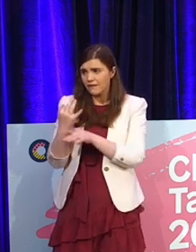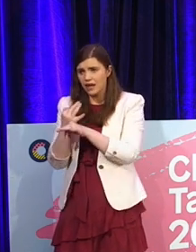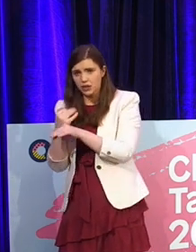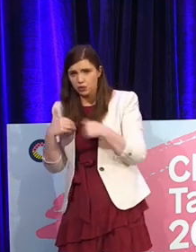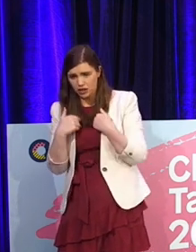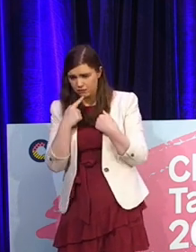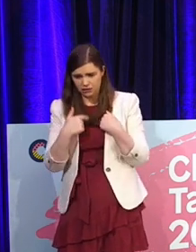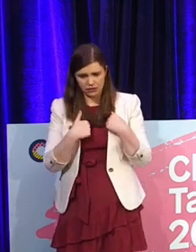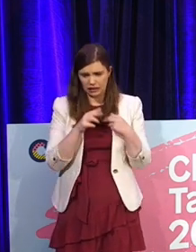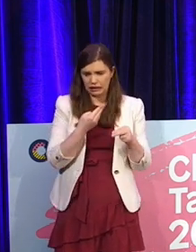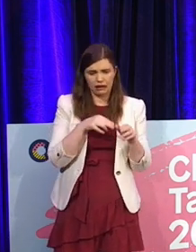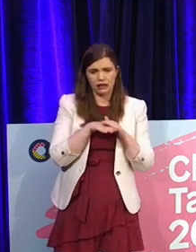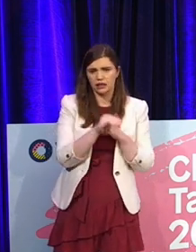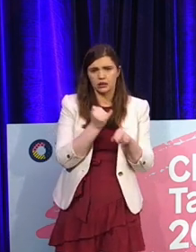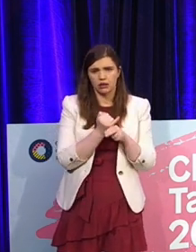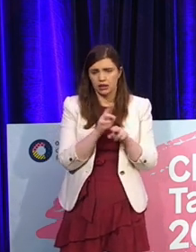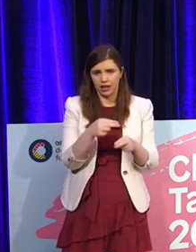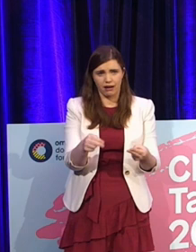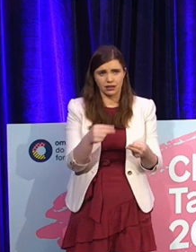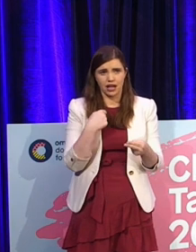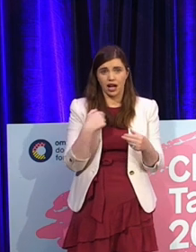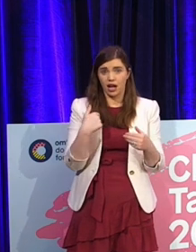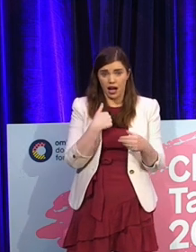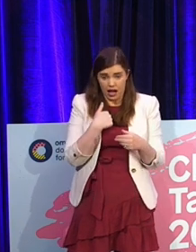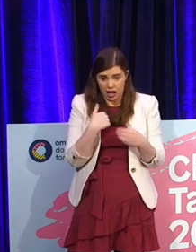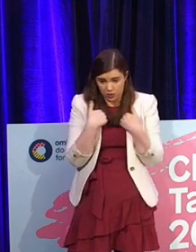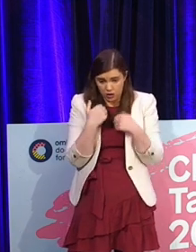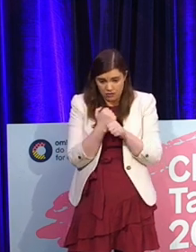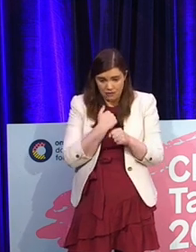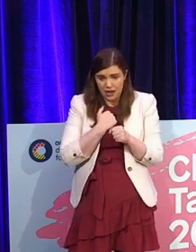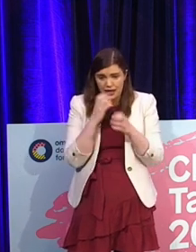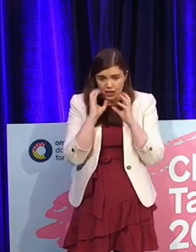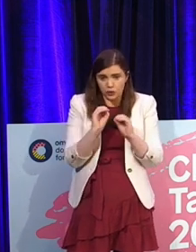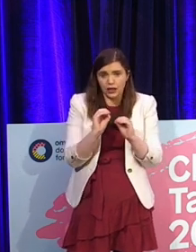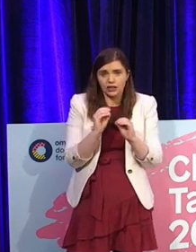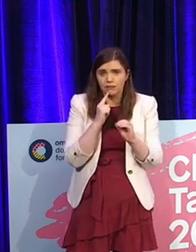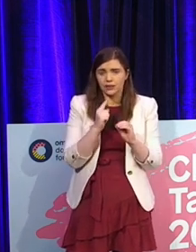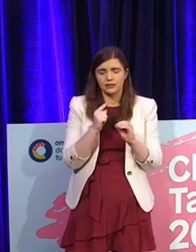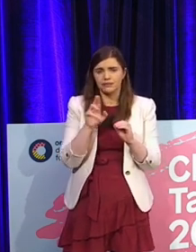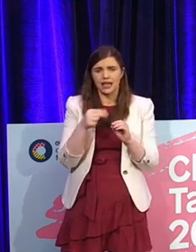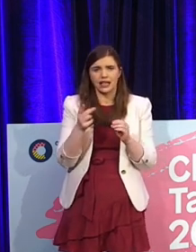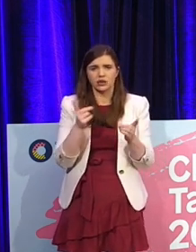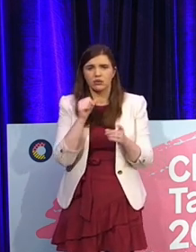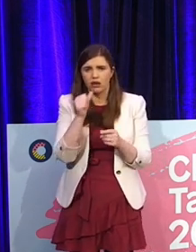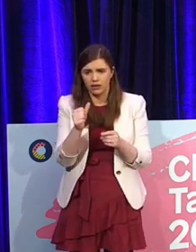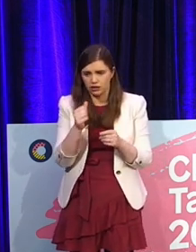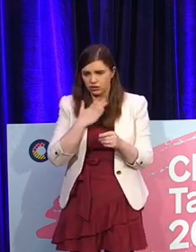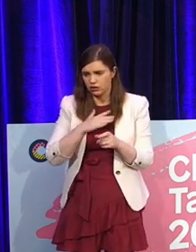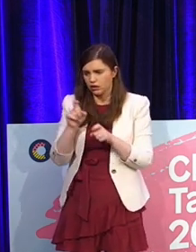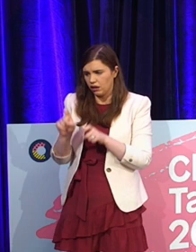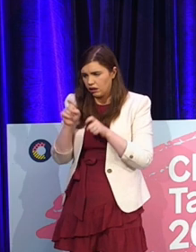I just couldn't go. I was worried about my education, but I couldn't do anything apart from stay in my